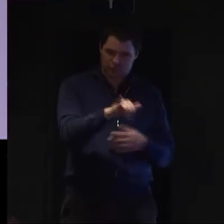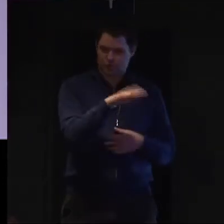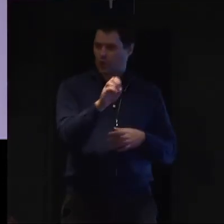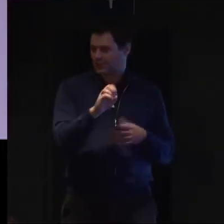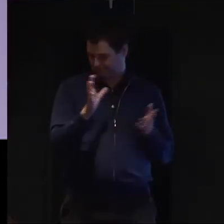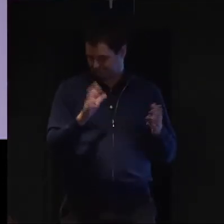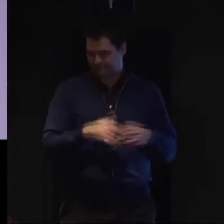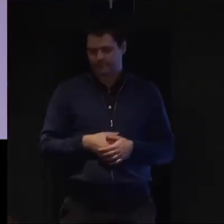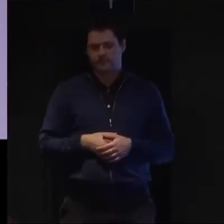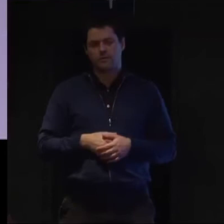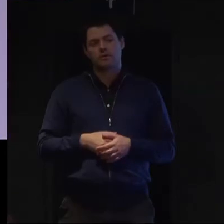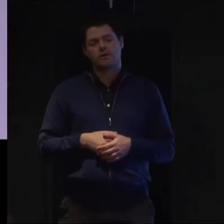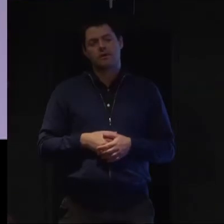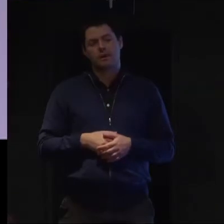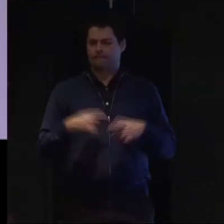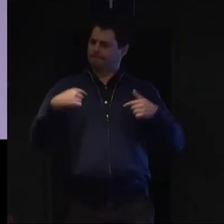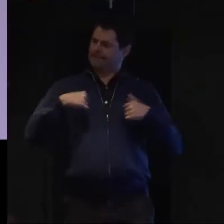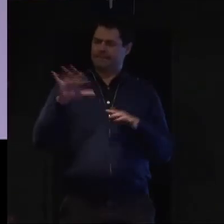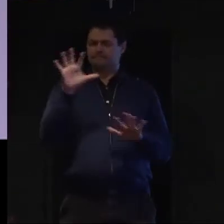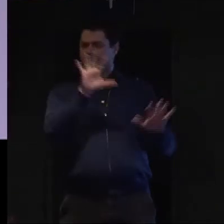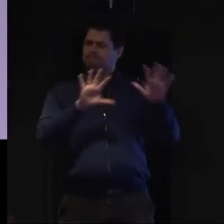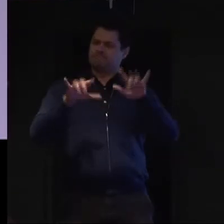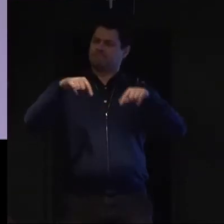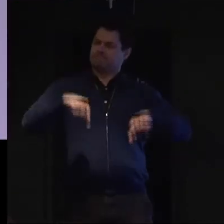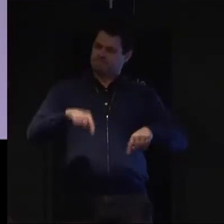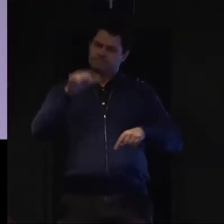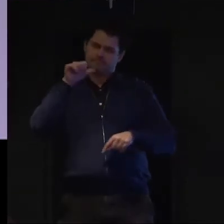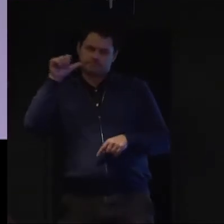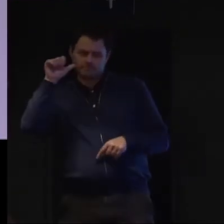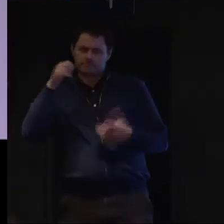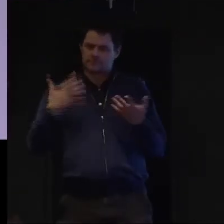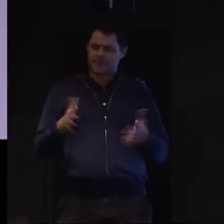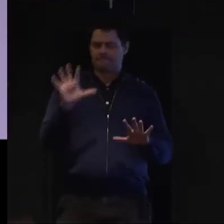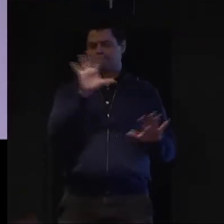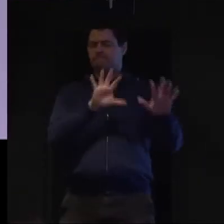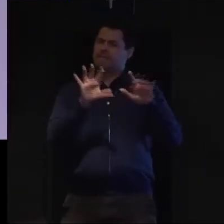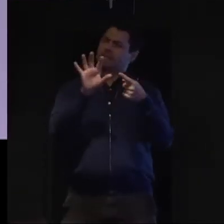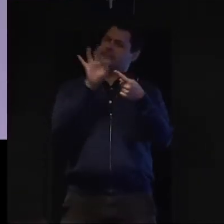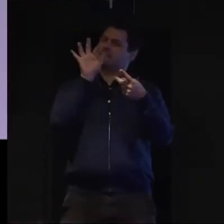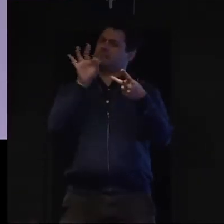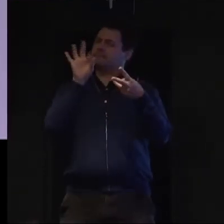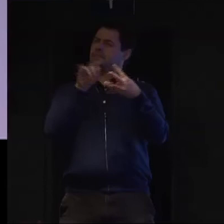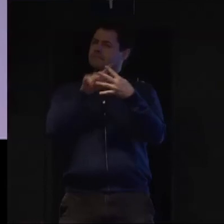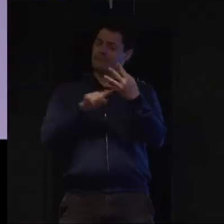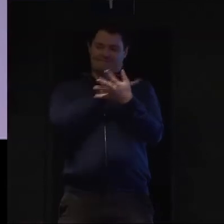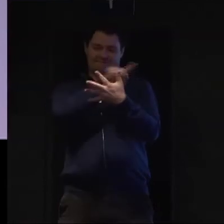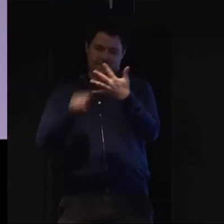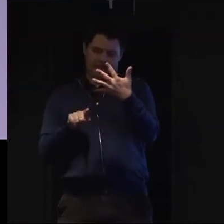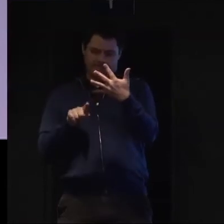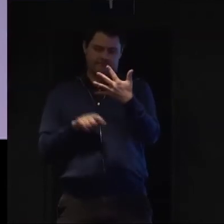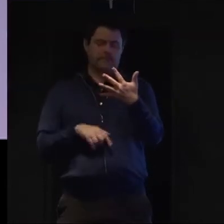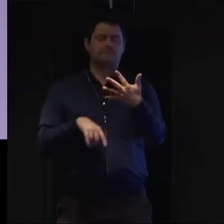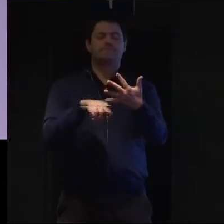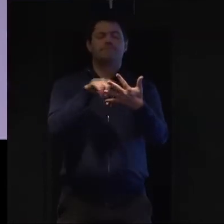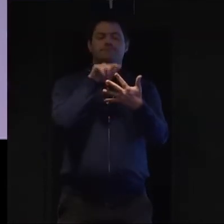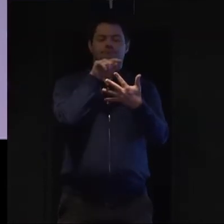my main impressions of this 2 days? And I think I have 5. First